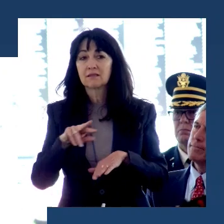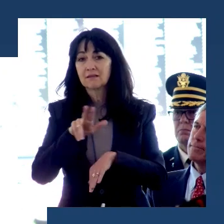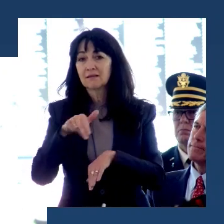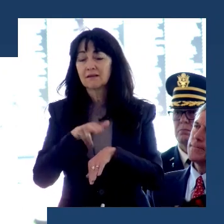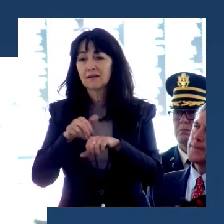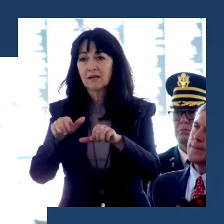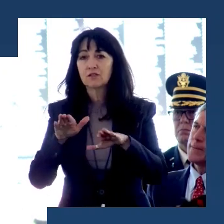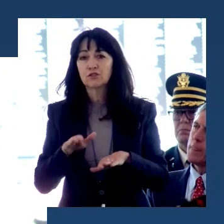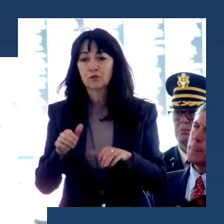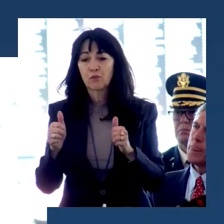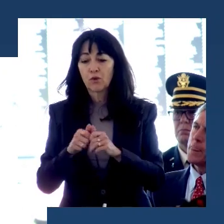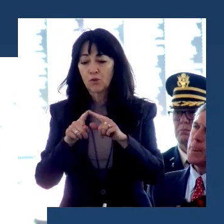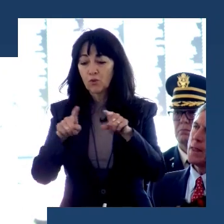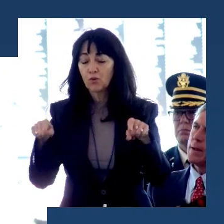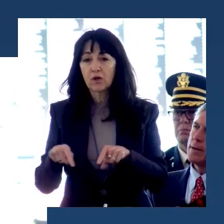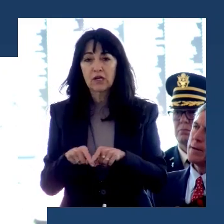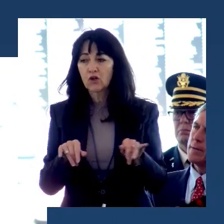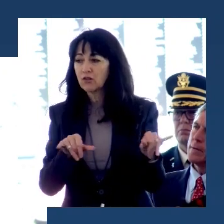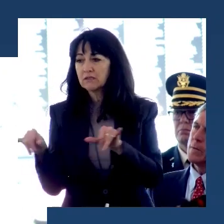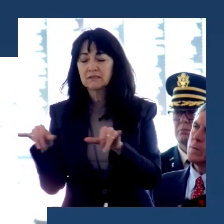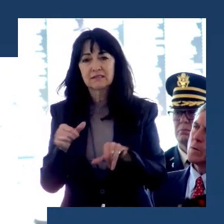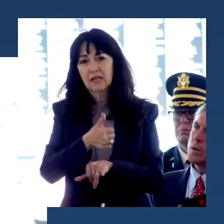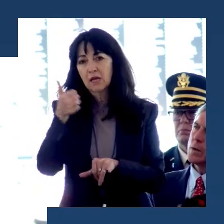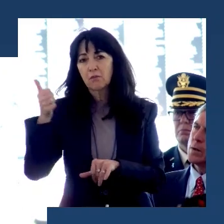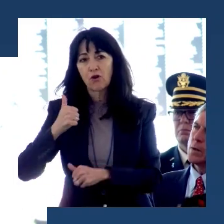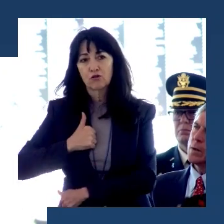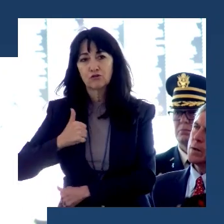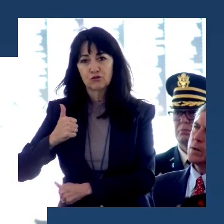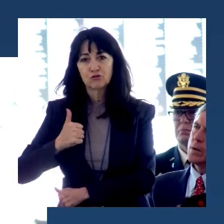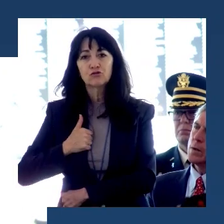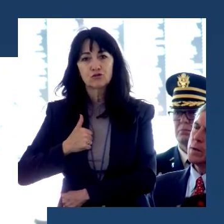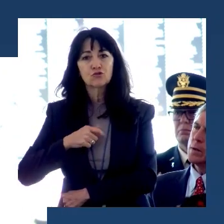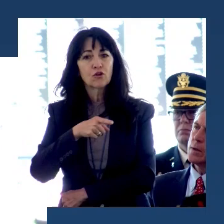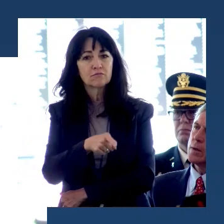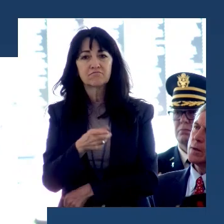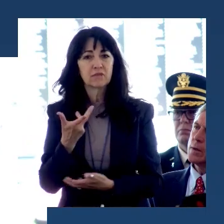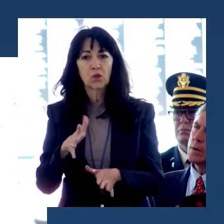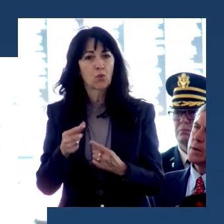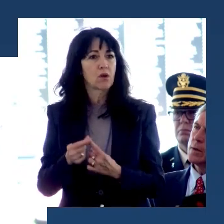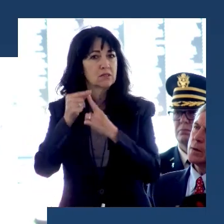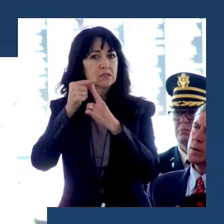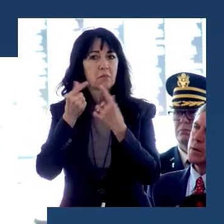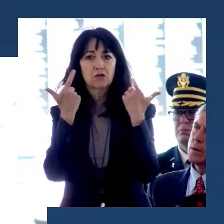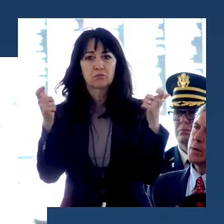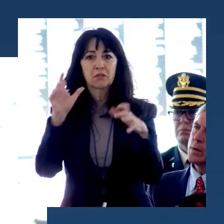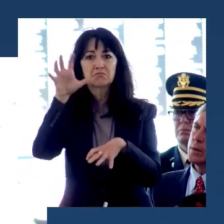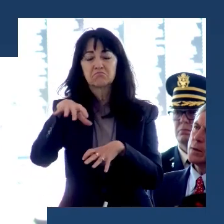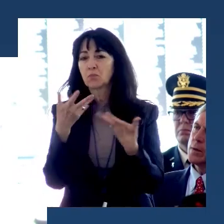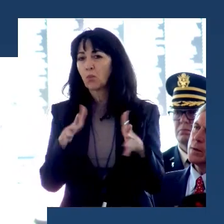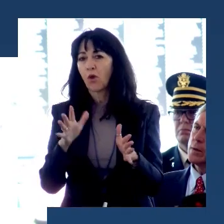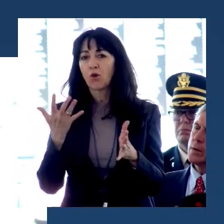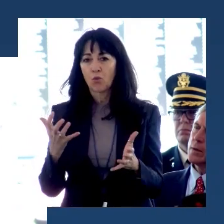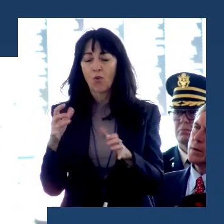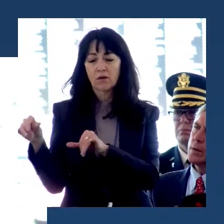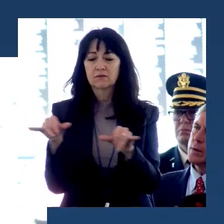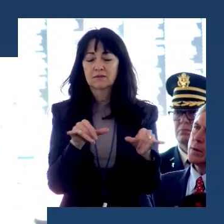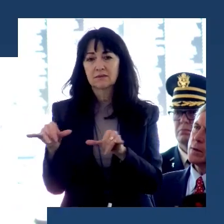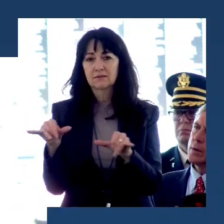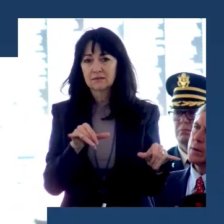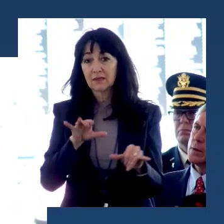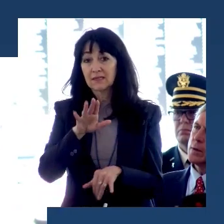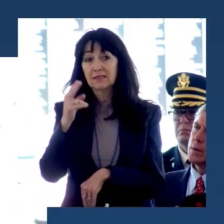marker that looks like every other soldier's grave marker, which is as he would have it. At his memorial service, his son Michael,